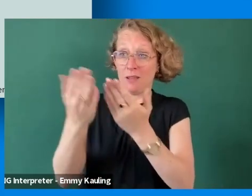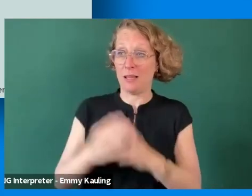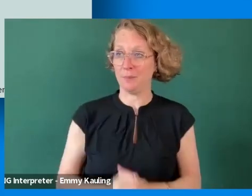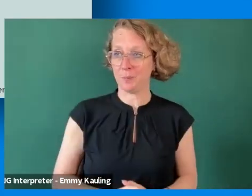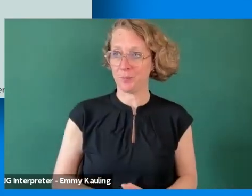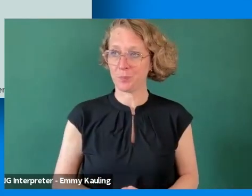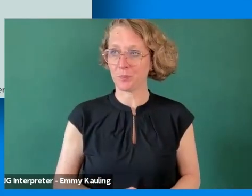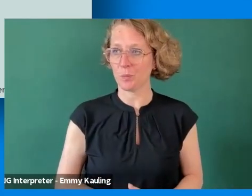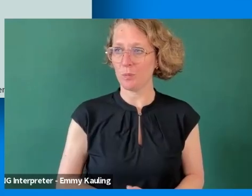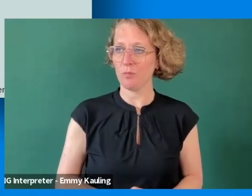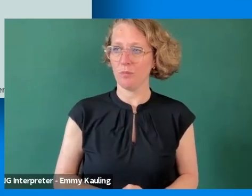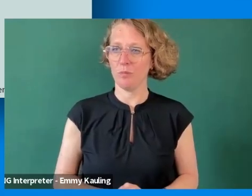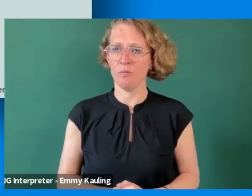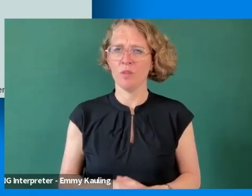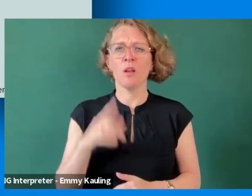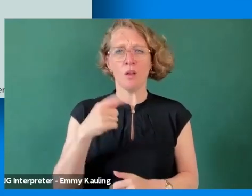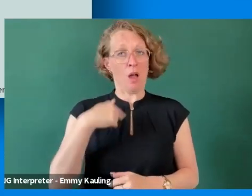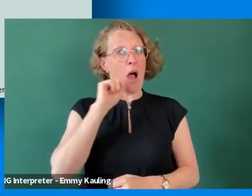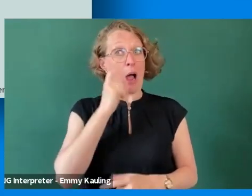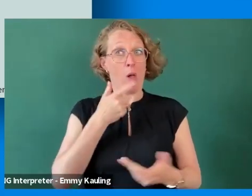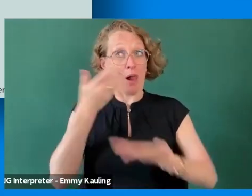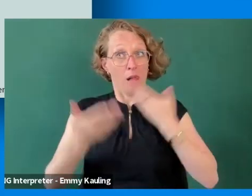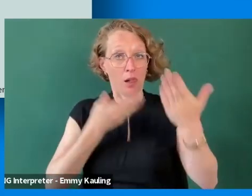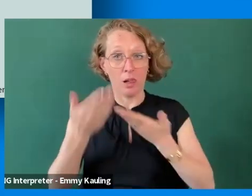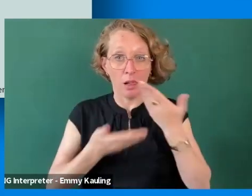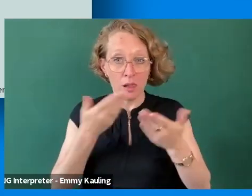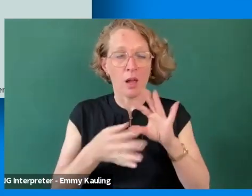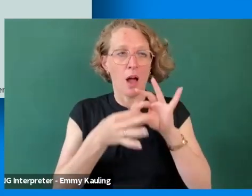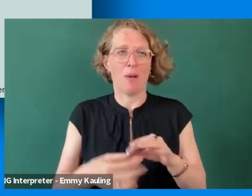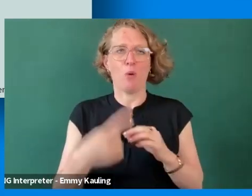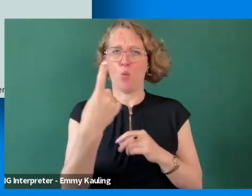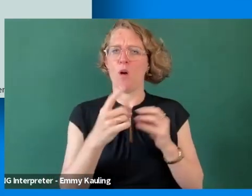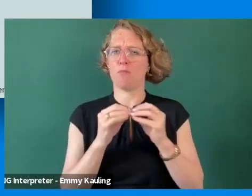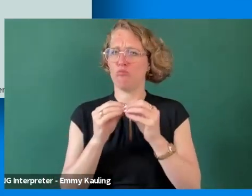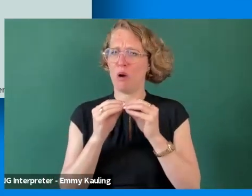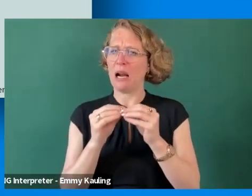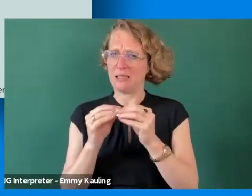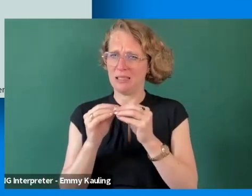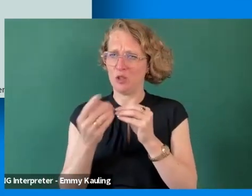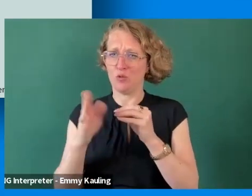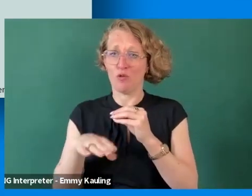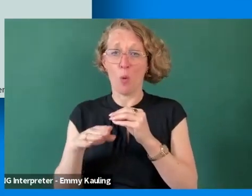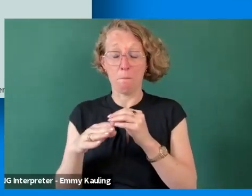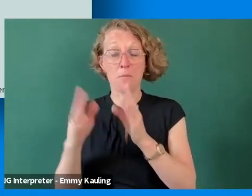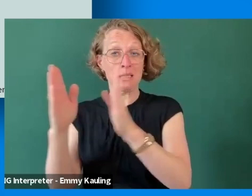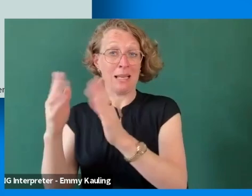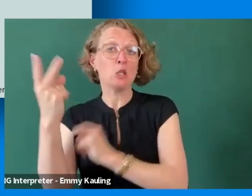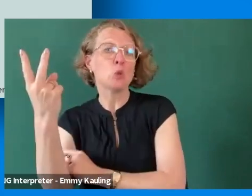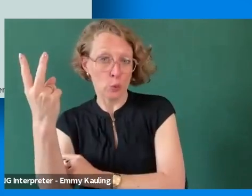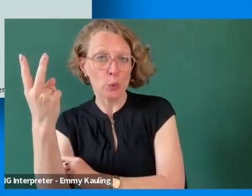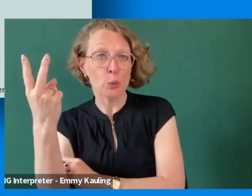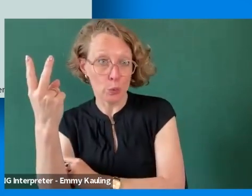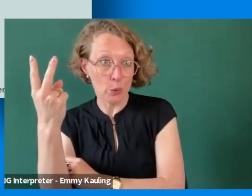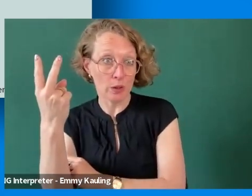Yeah. So I'll speak about one practice from stage 2,